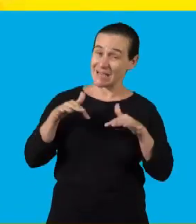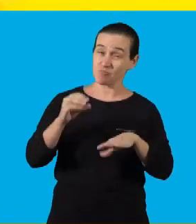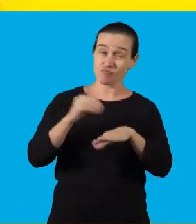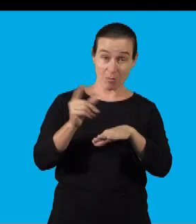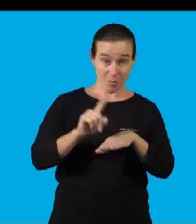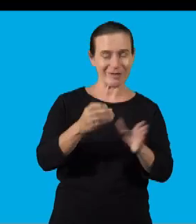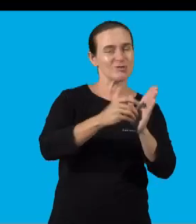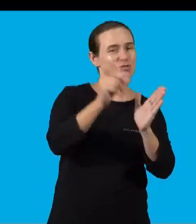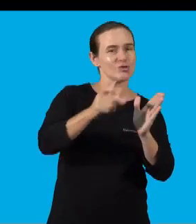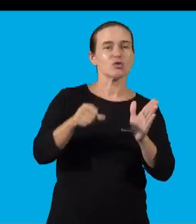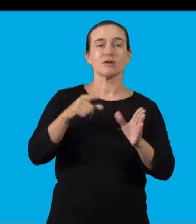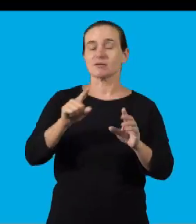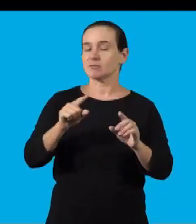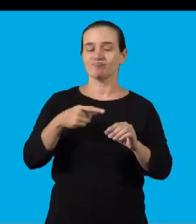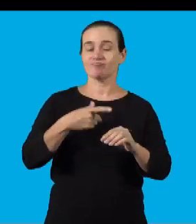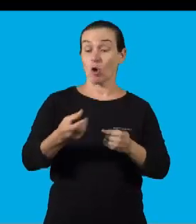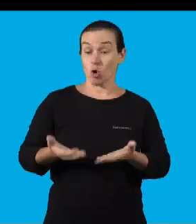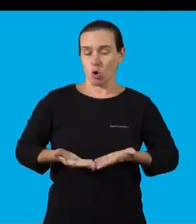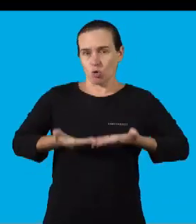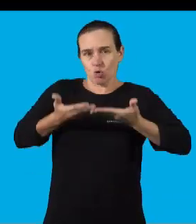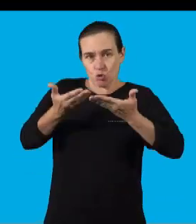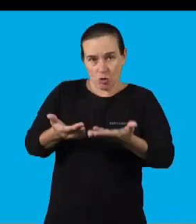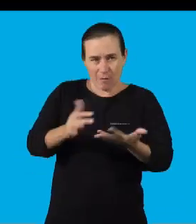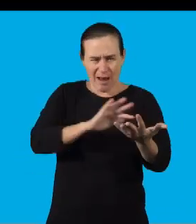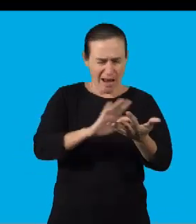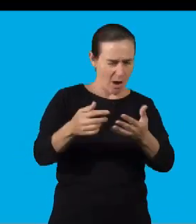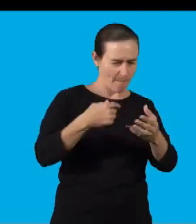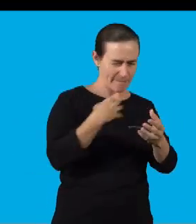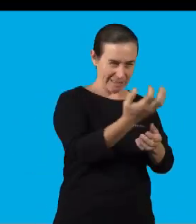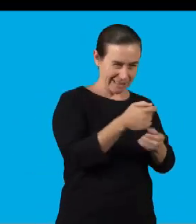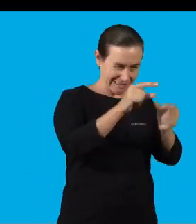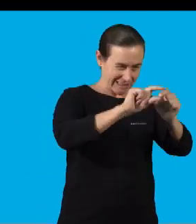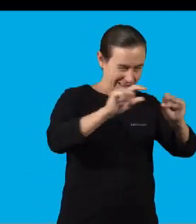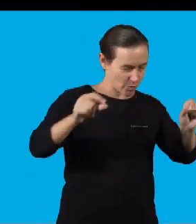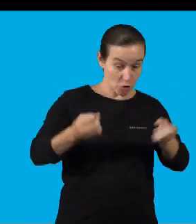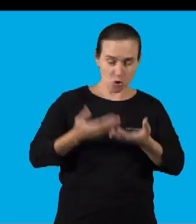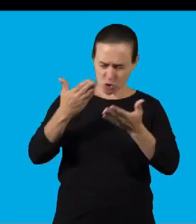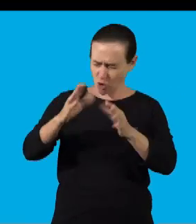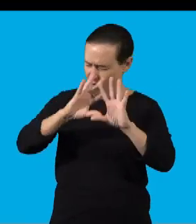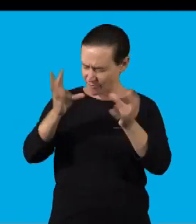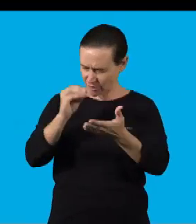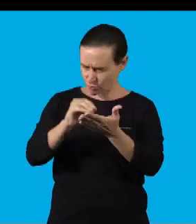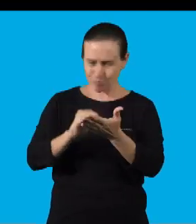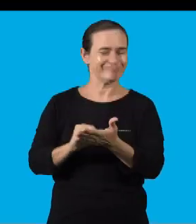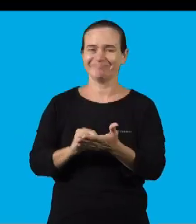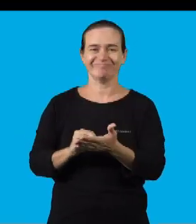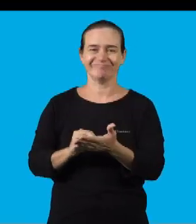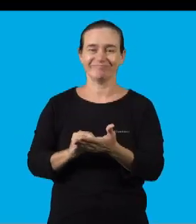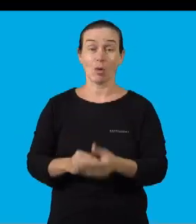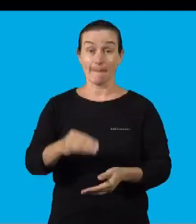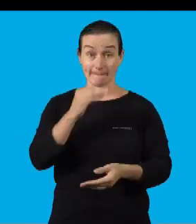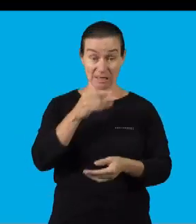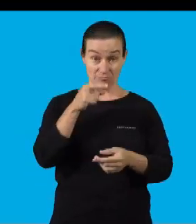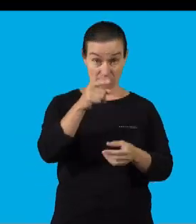again, learners fail to show how an equation was obtained. So usually this is in a case where